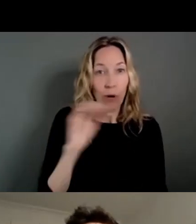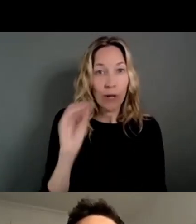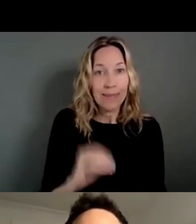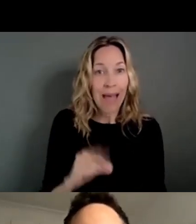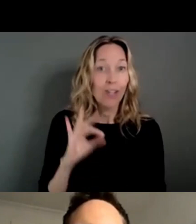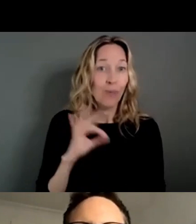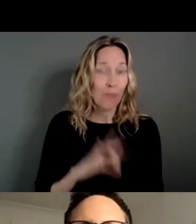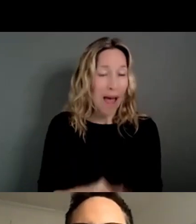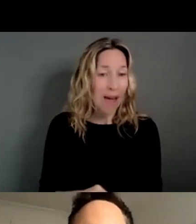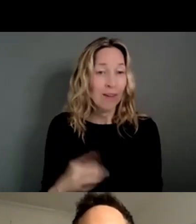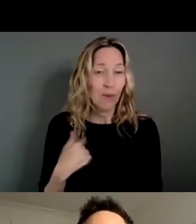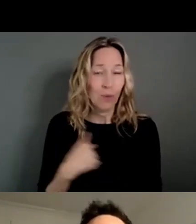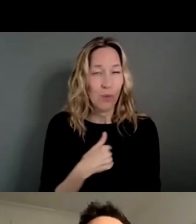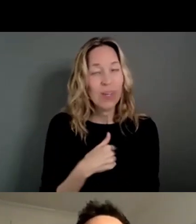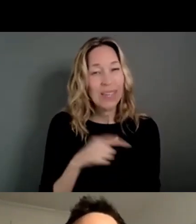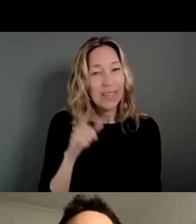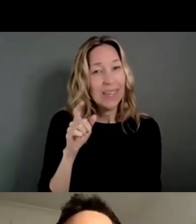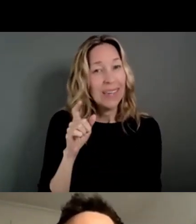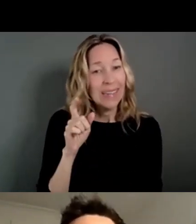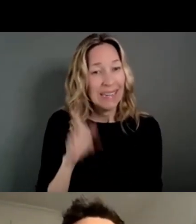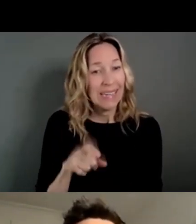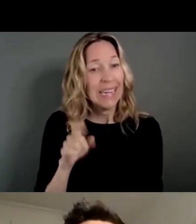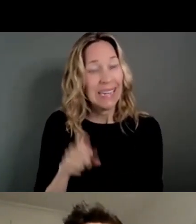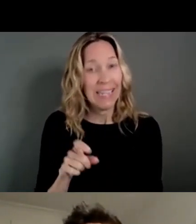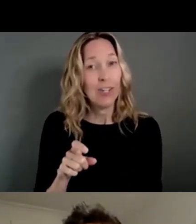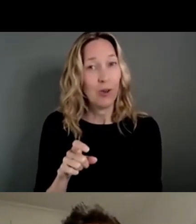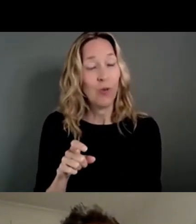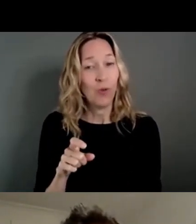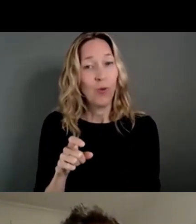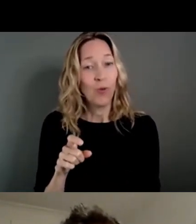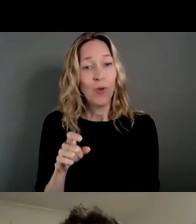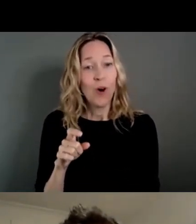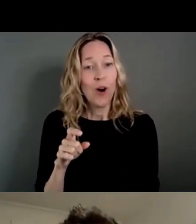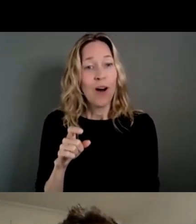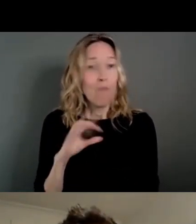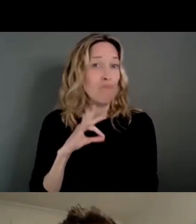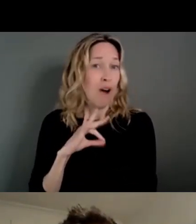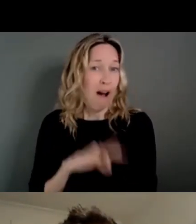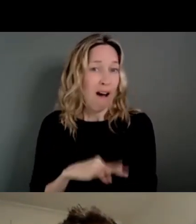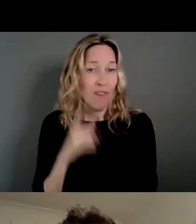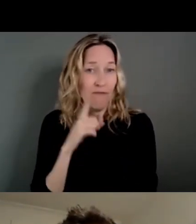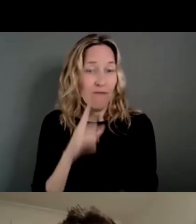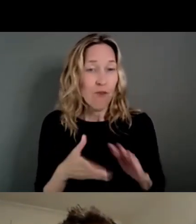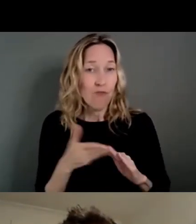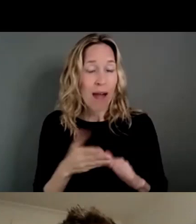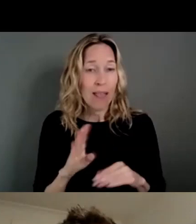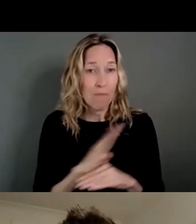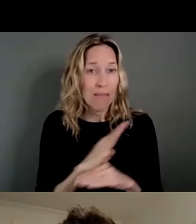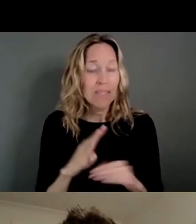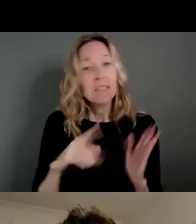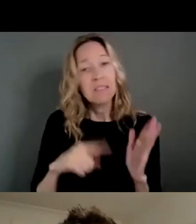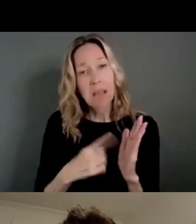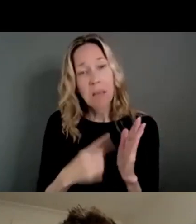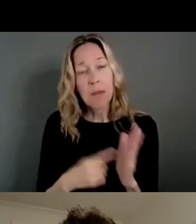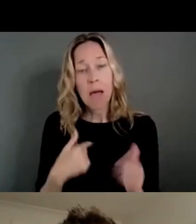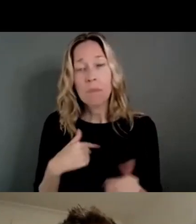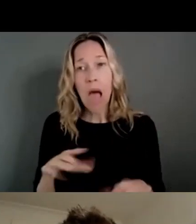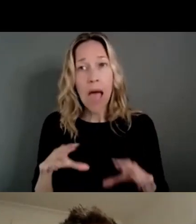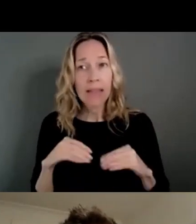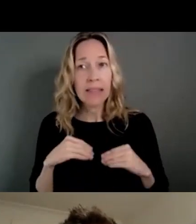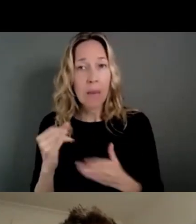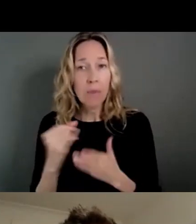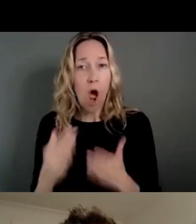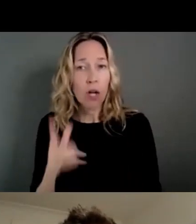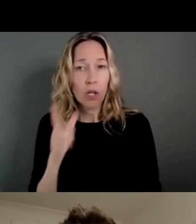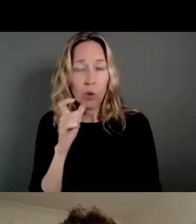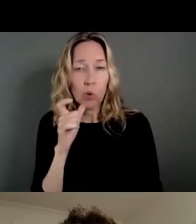I oftentimes have taken on artists who are not earning at quite that level. But if I think I